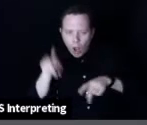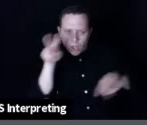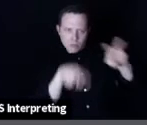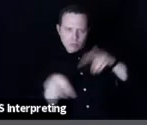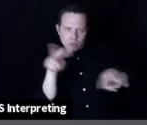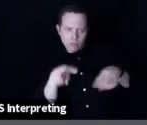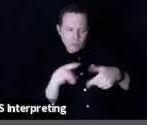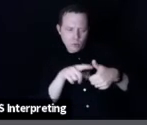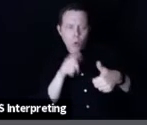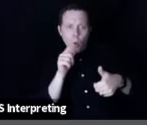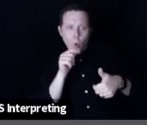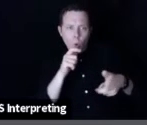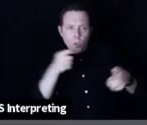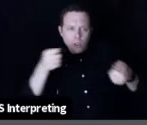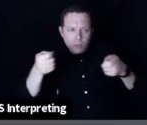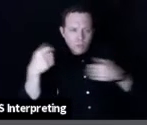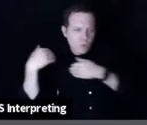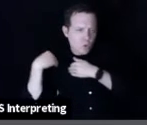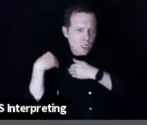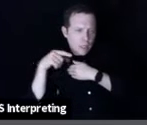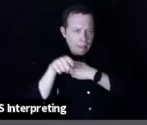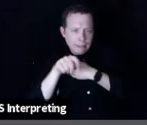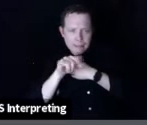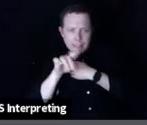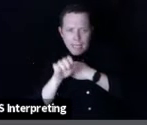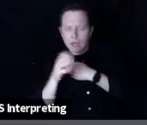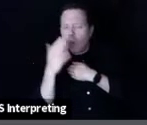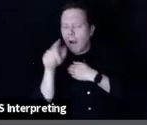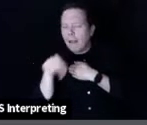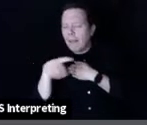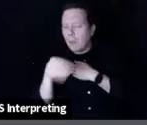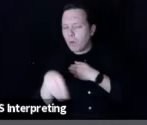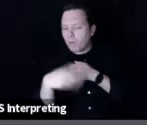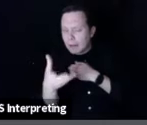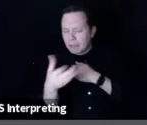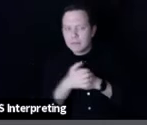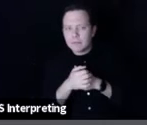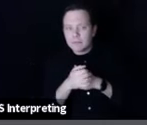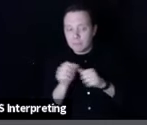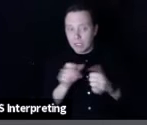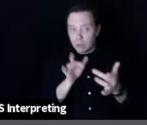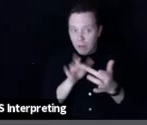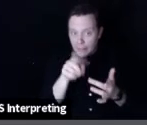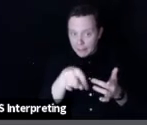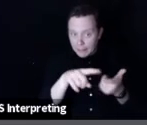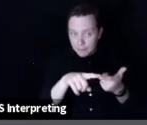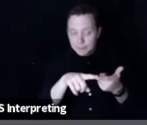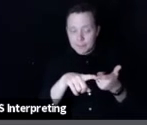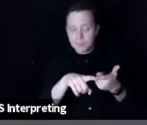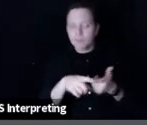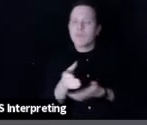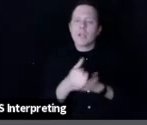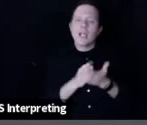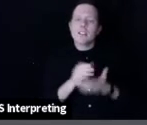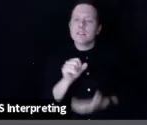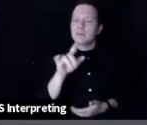charge of the site and why are they providing it? And can you contact them? Some sites won't